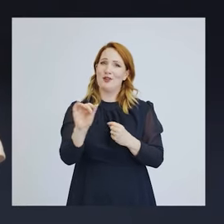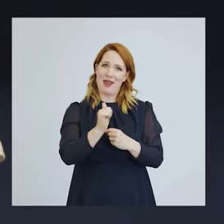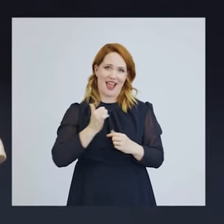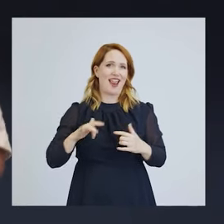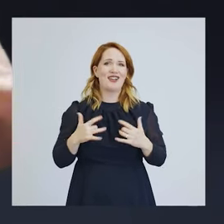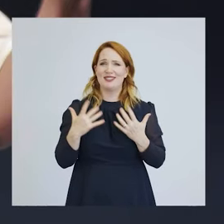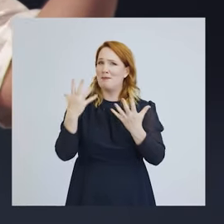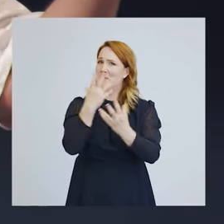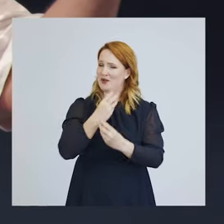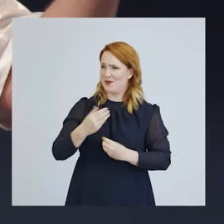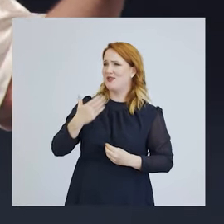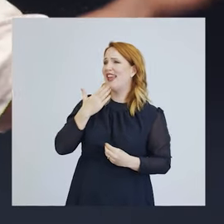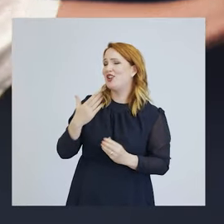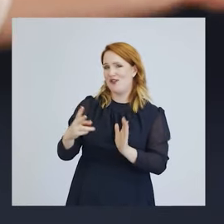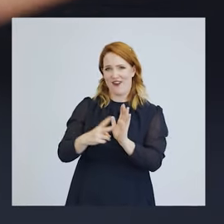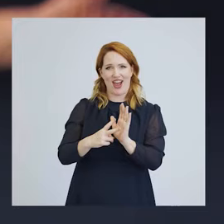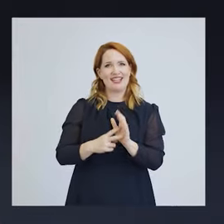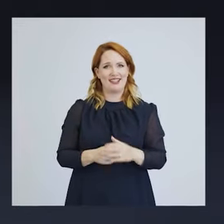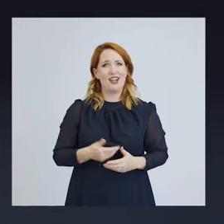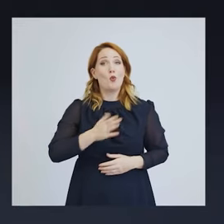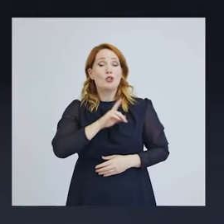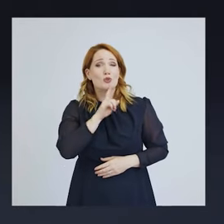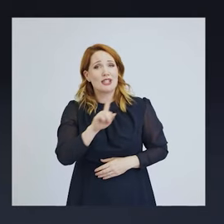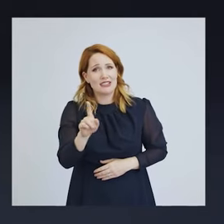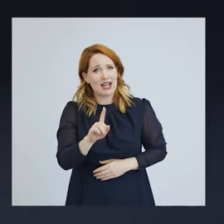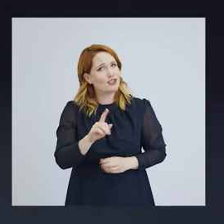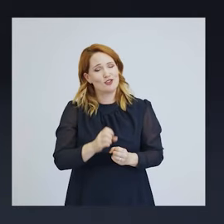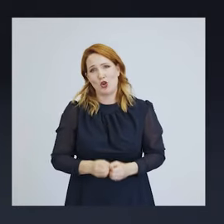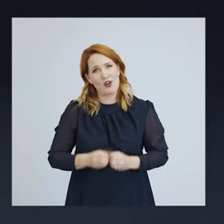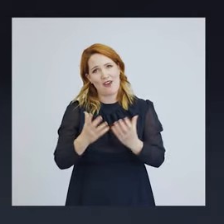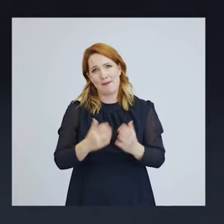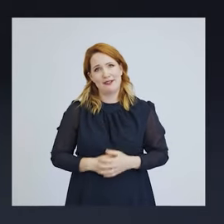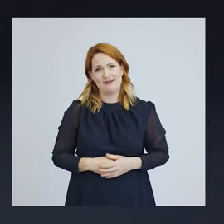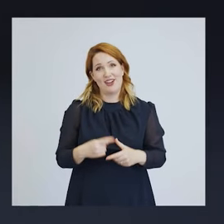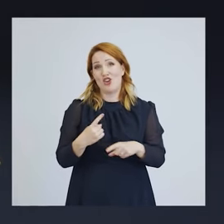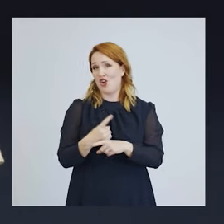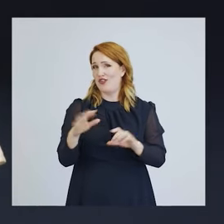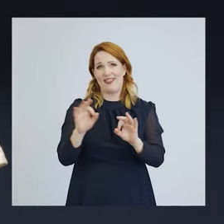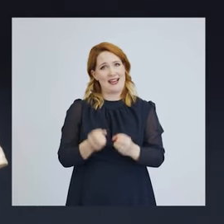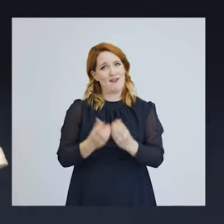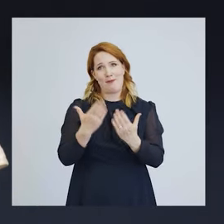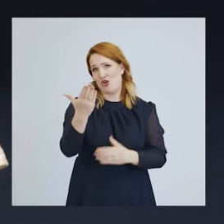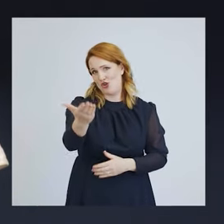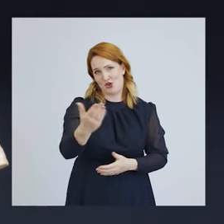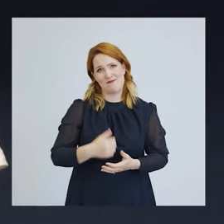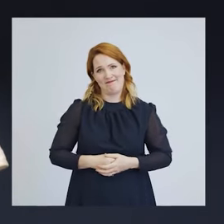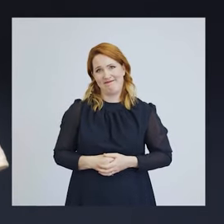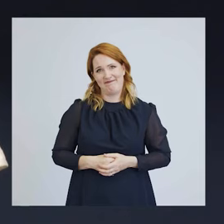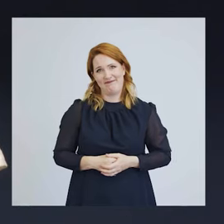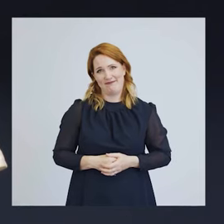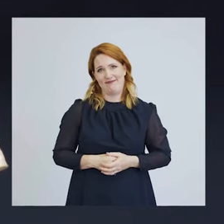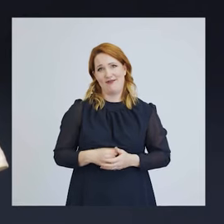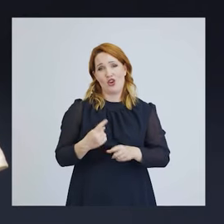most beautiful melody comes from our lives. Isn't that beautiful? Thank you, boy. And I want to say today, don't give